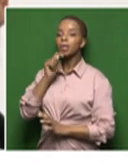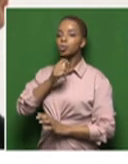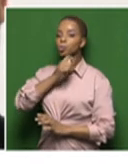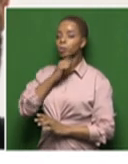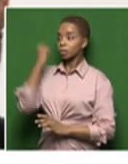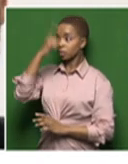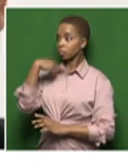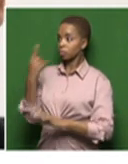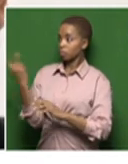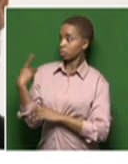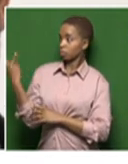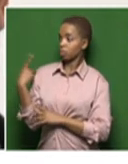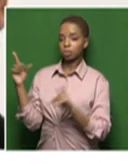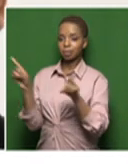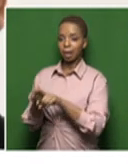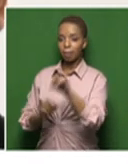that kind of difference?